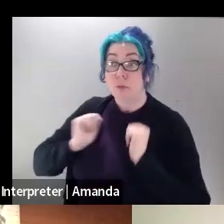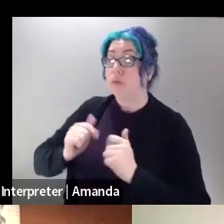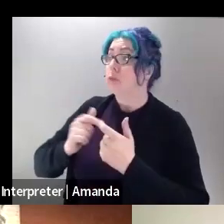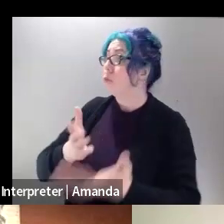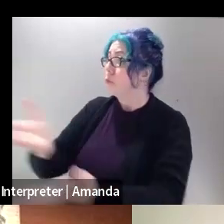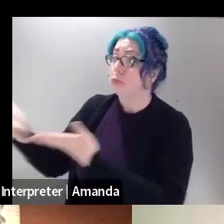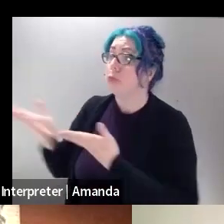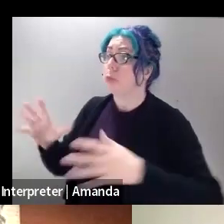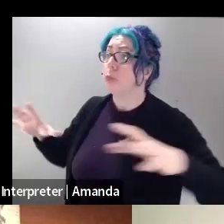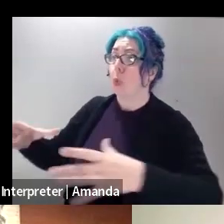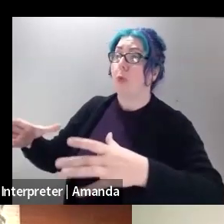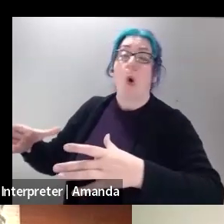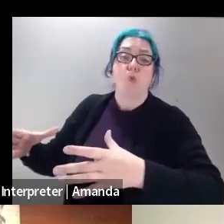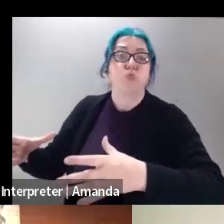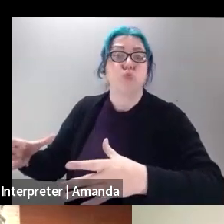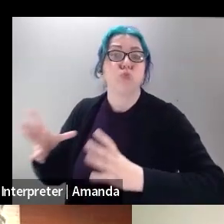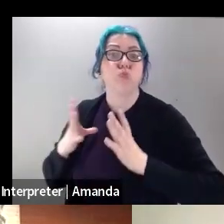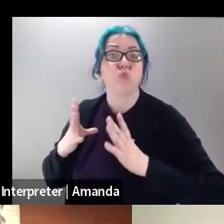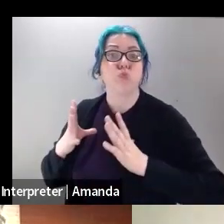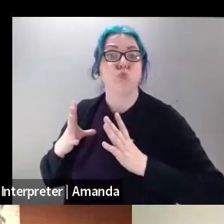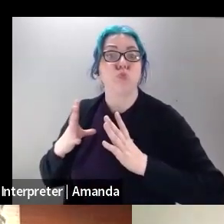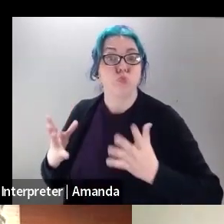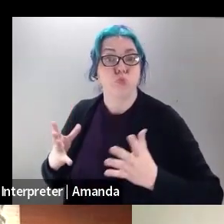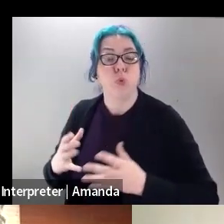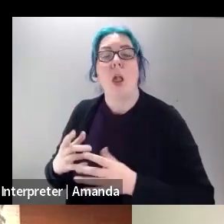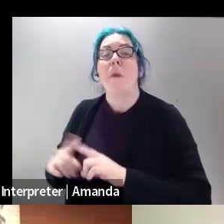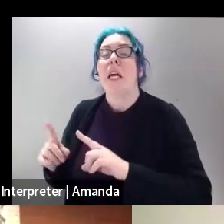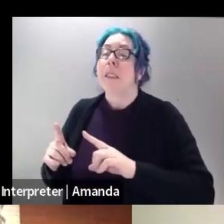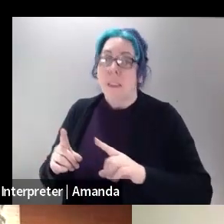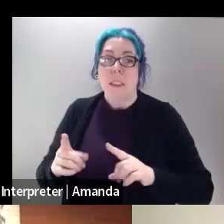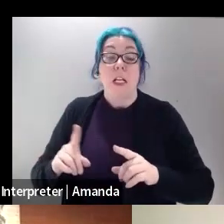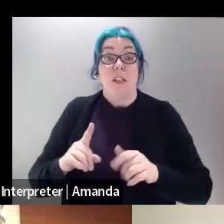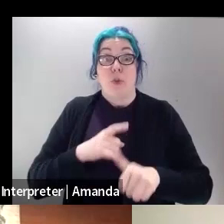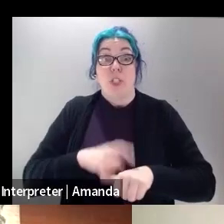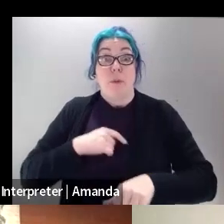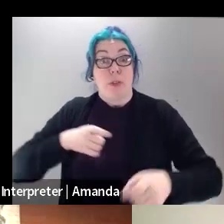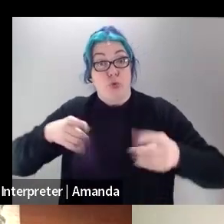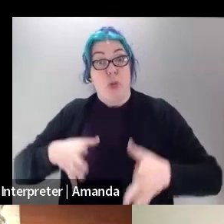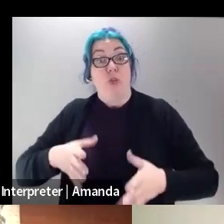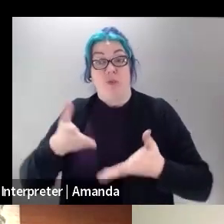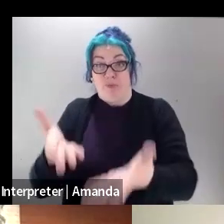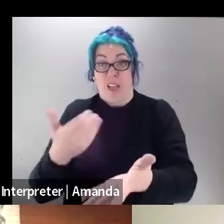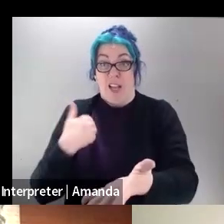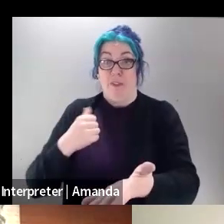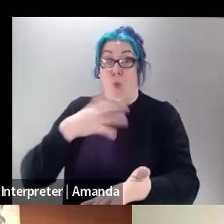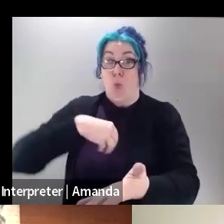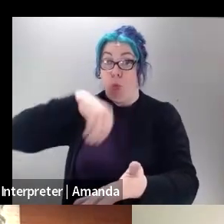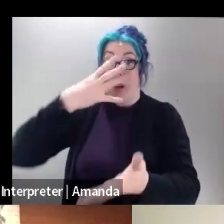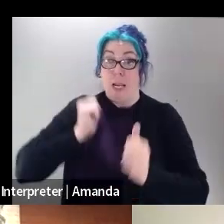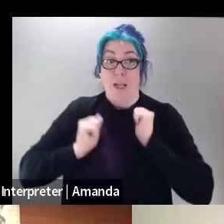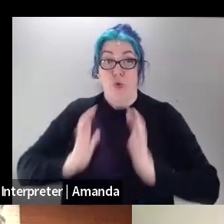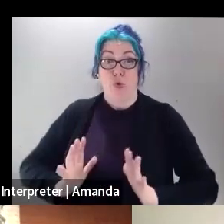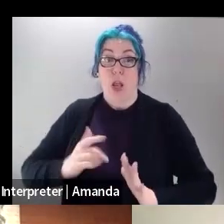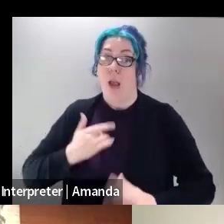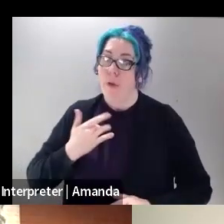going through in directing my first white actor, that was when I go, like, I can't go into